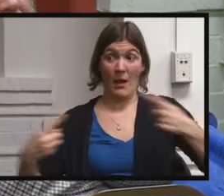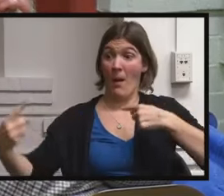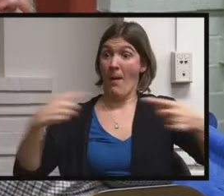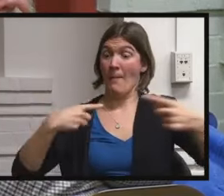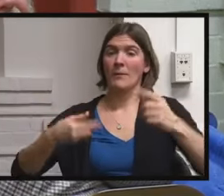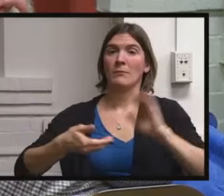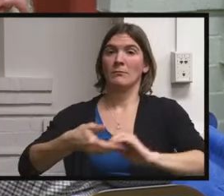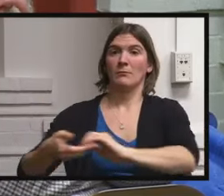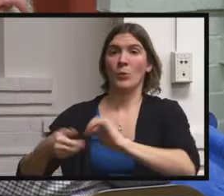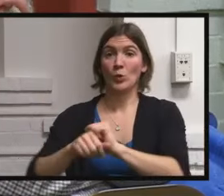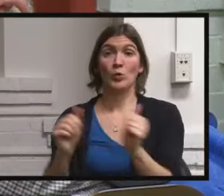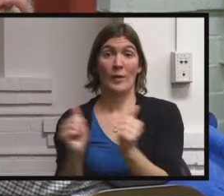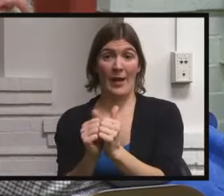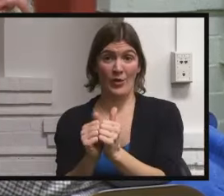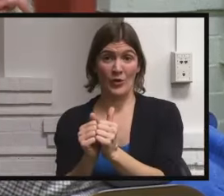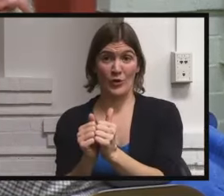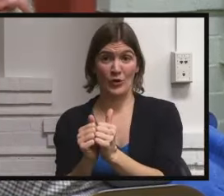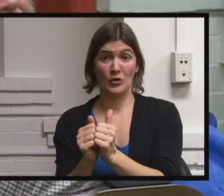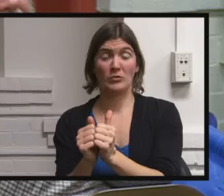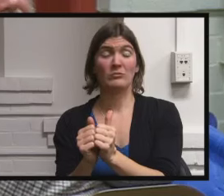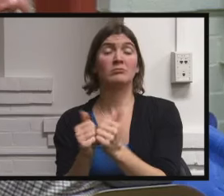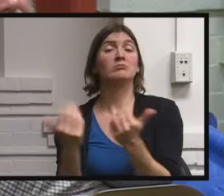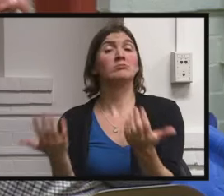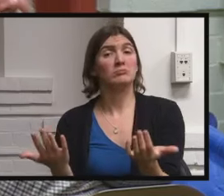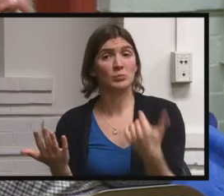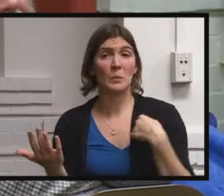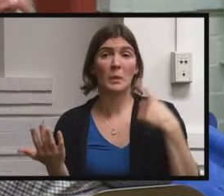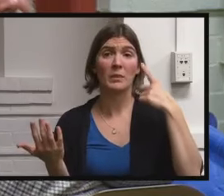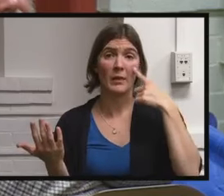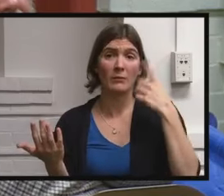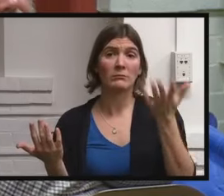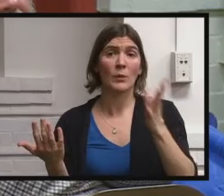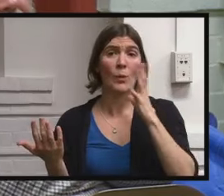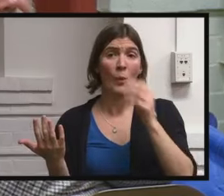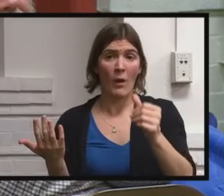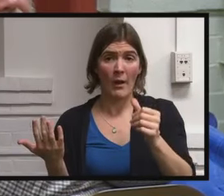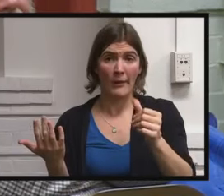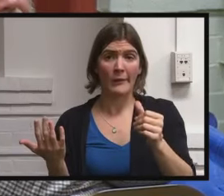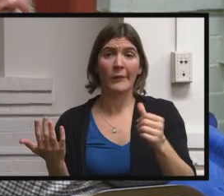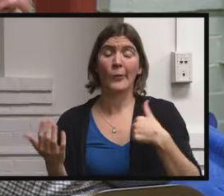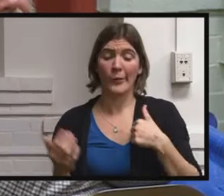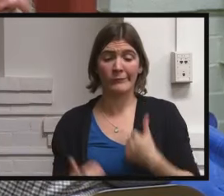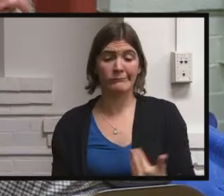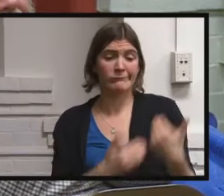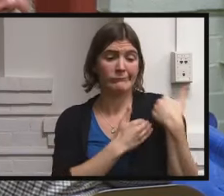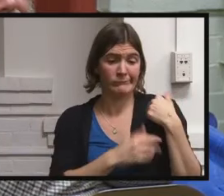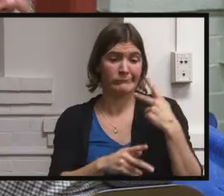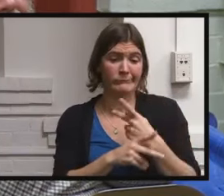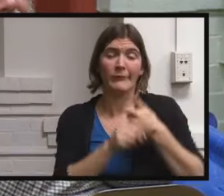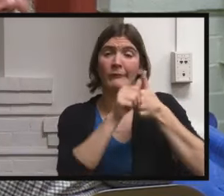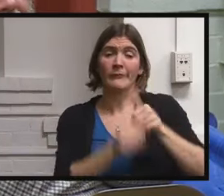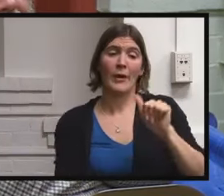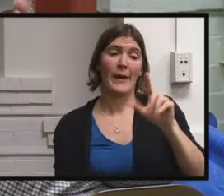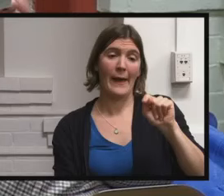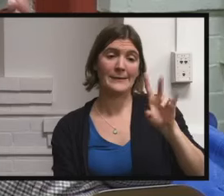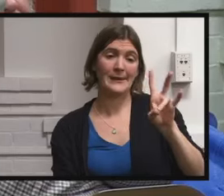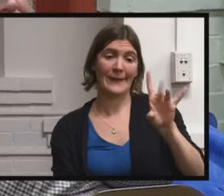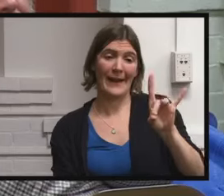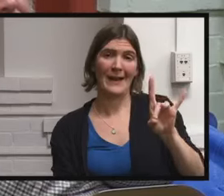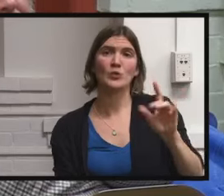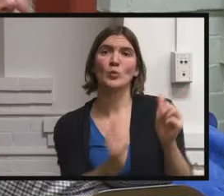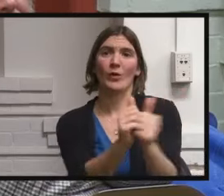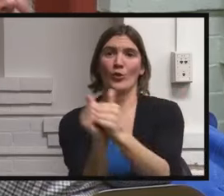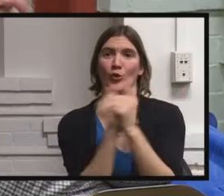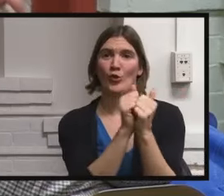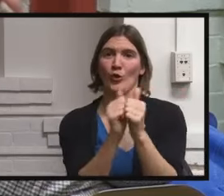it began to make more sense to do all the things that Act 78 required together,